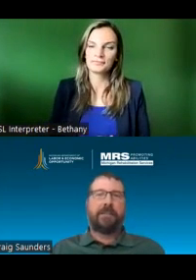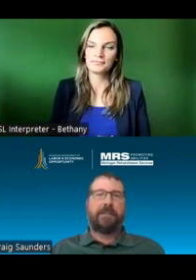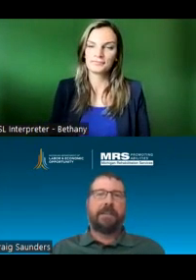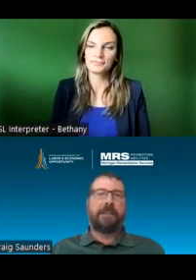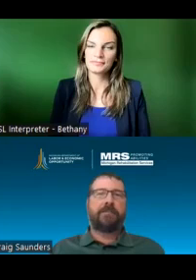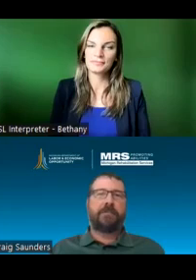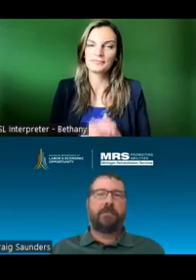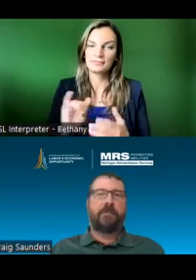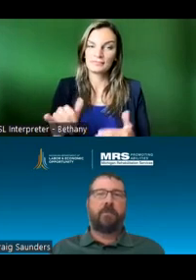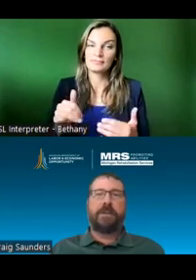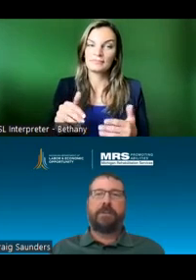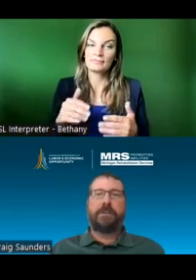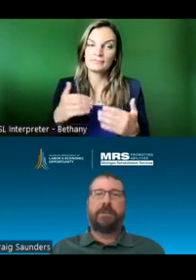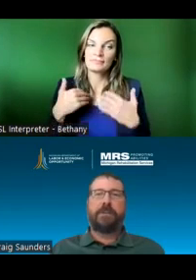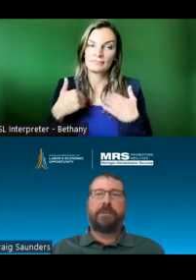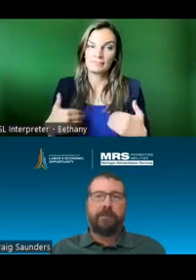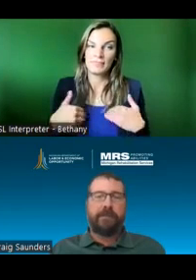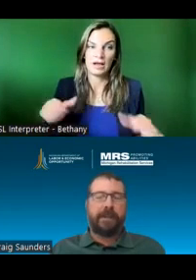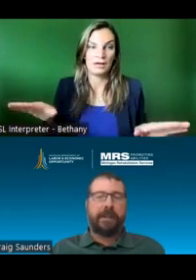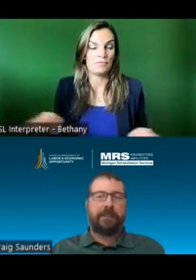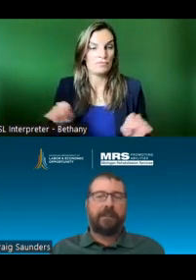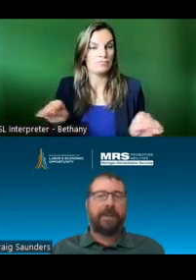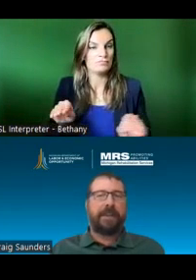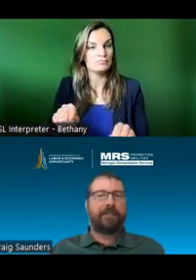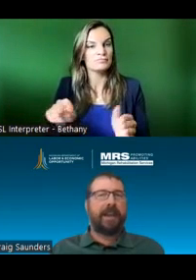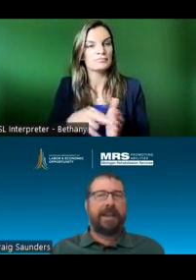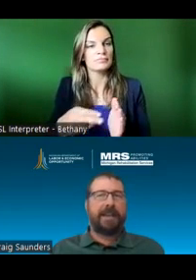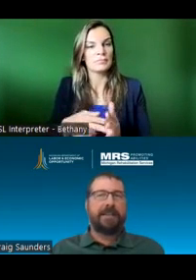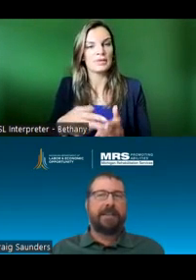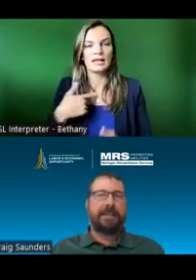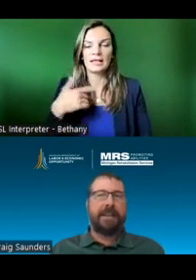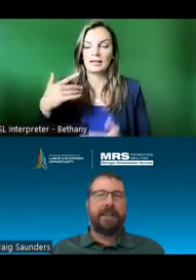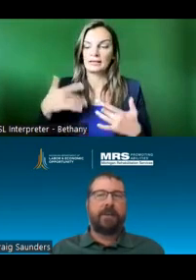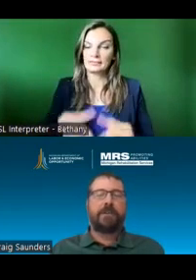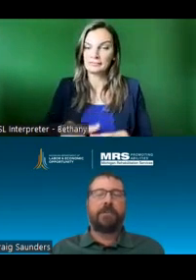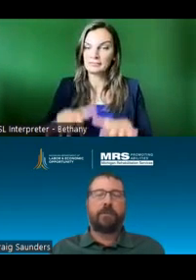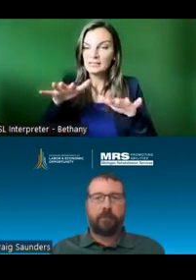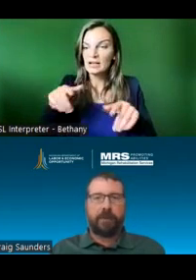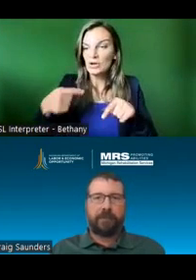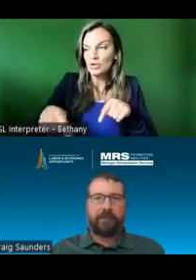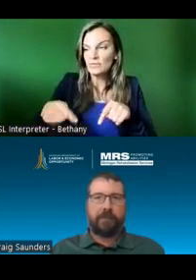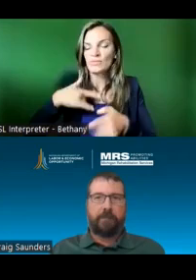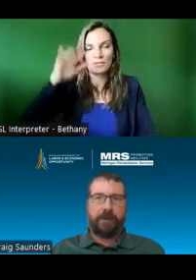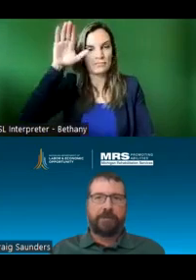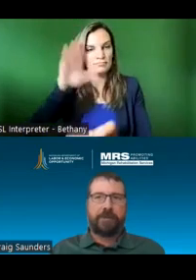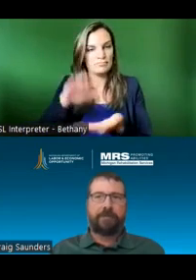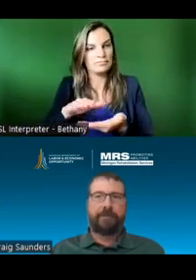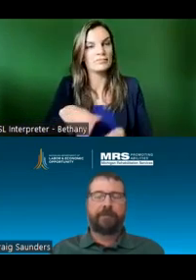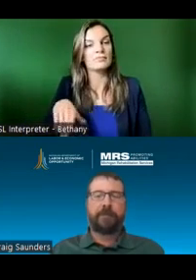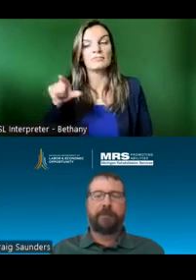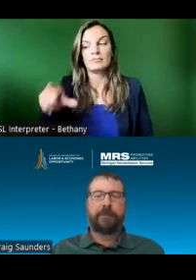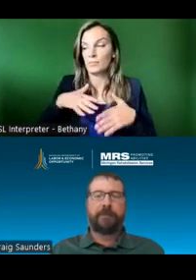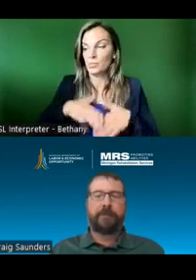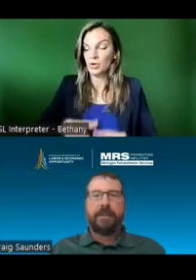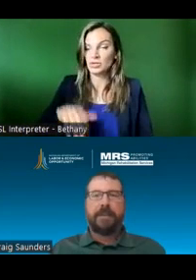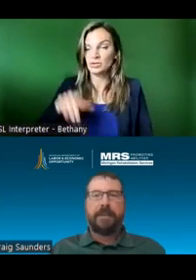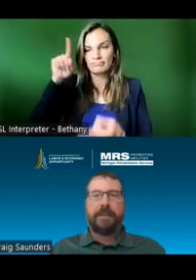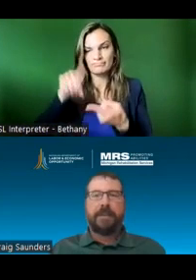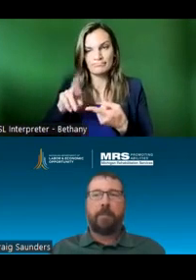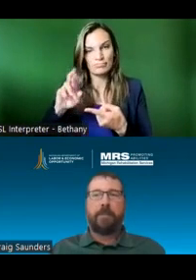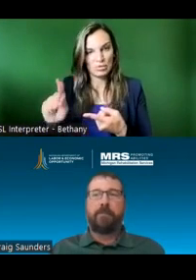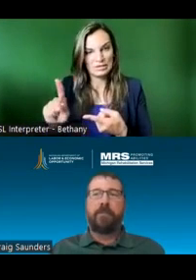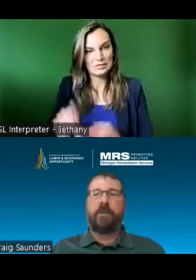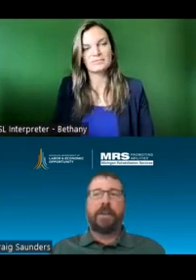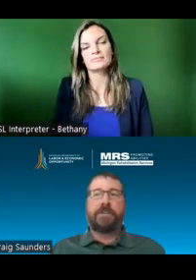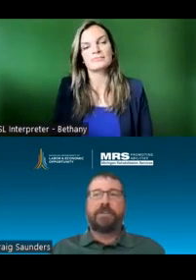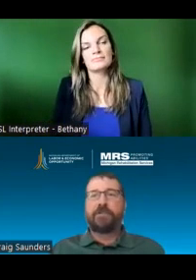Physical activity leads to reduced short-term feelings of anxiety and reduced risk of depression. It can